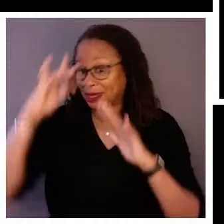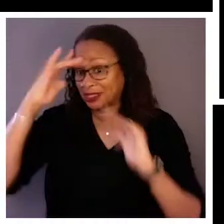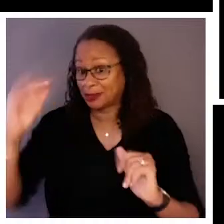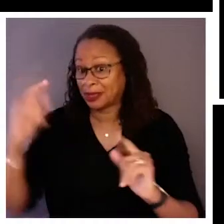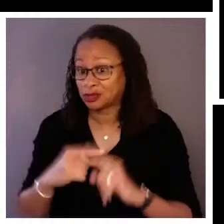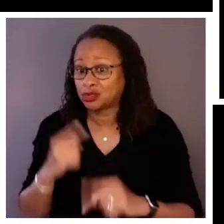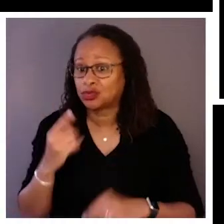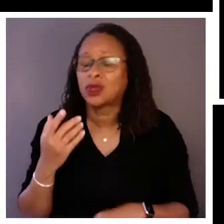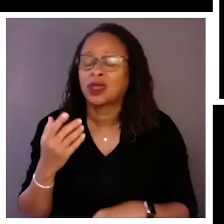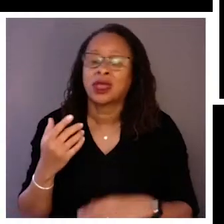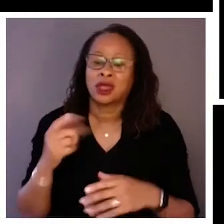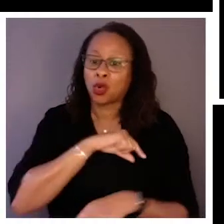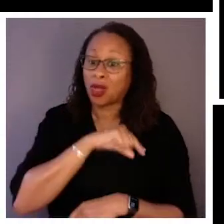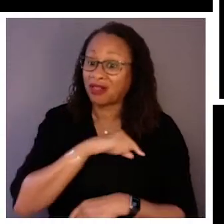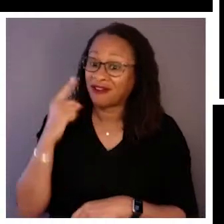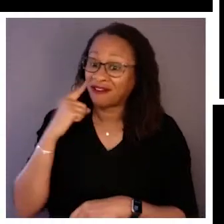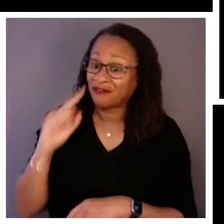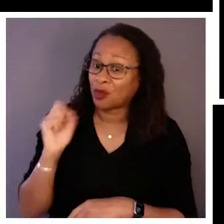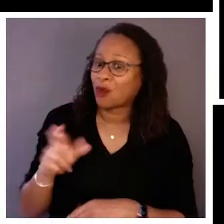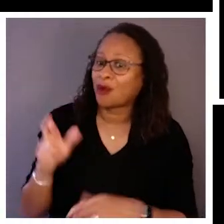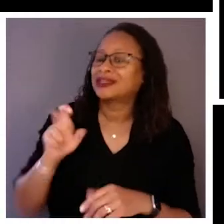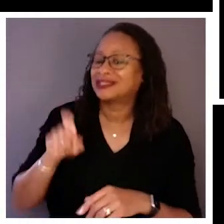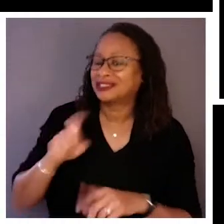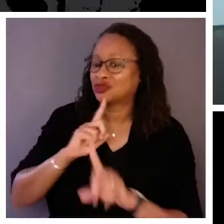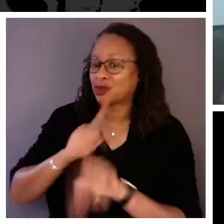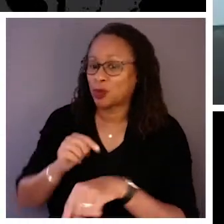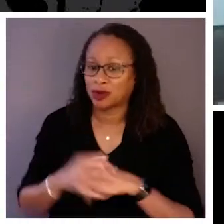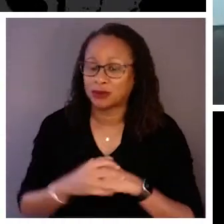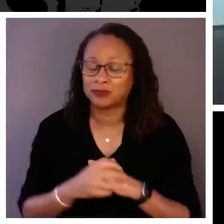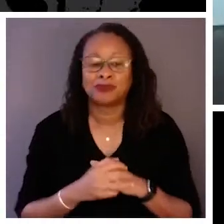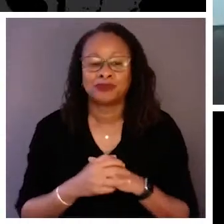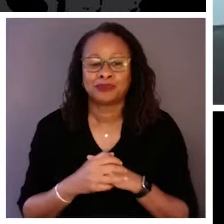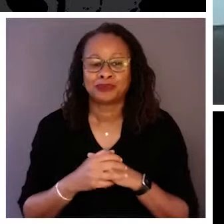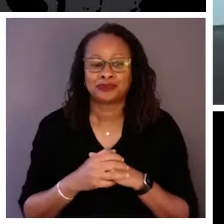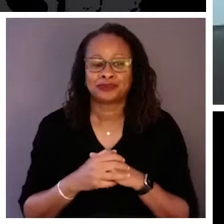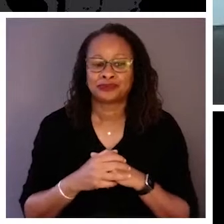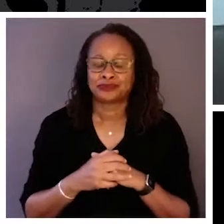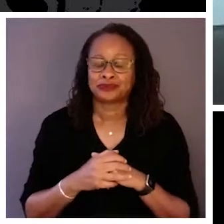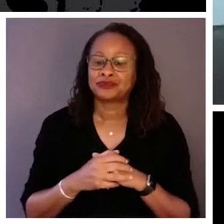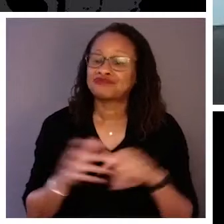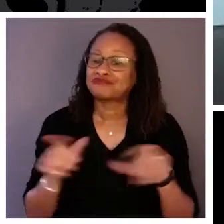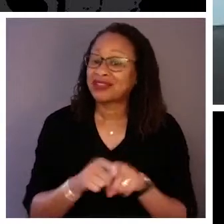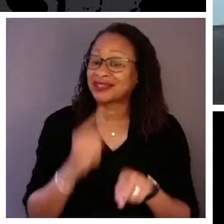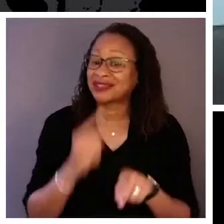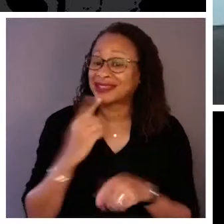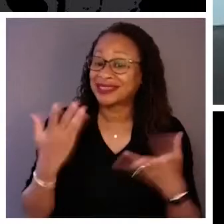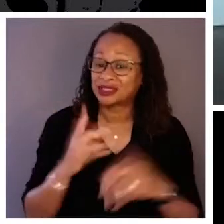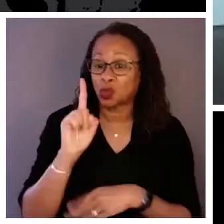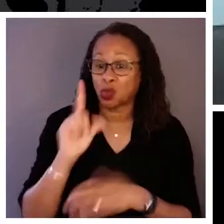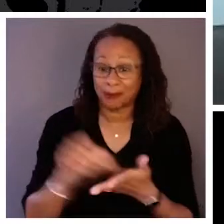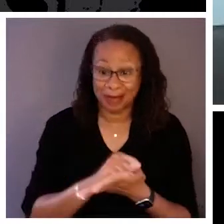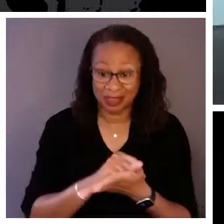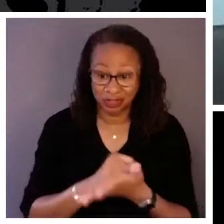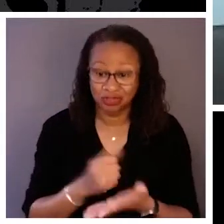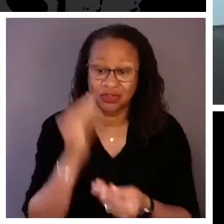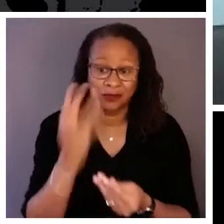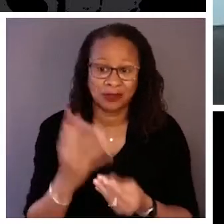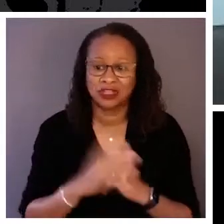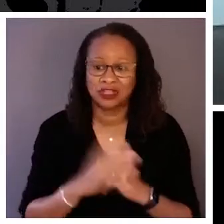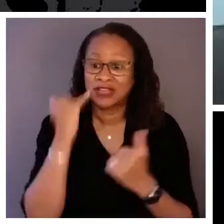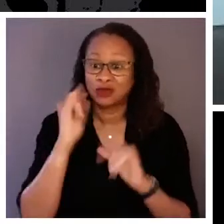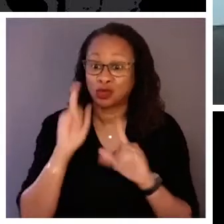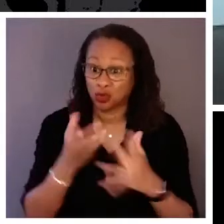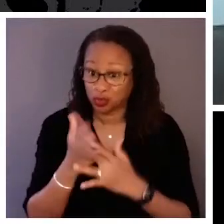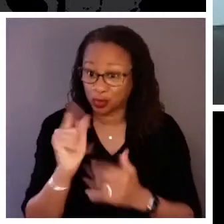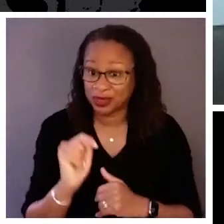either qualify for or have to report. So, it's, as I said, this is a one-pager. If you go through this,